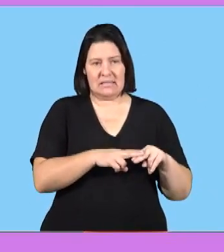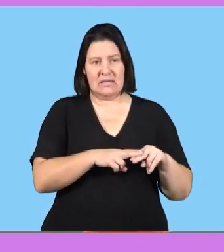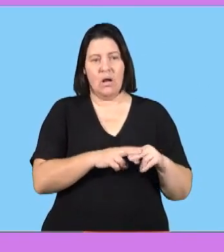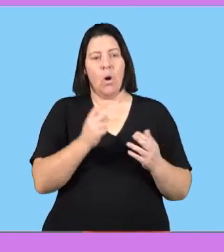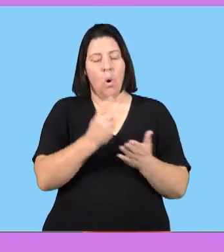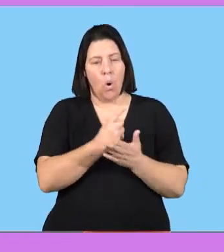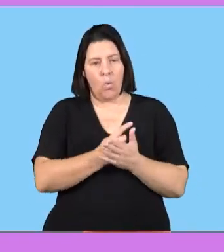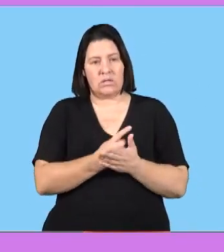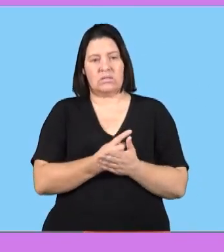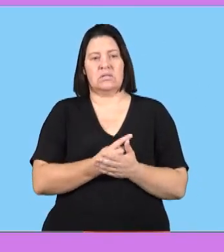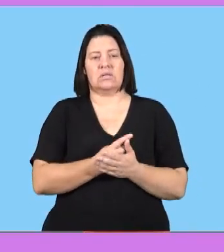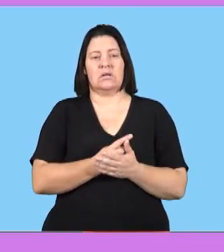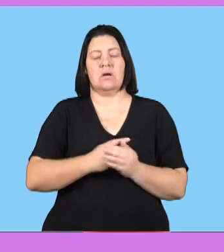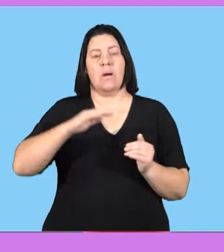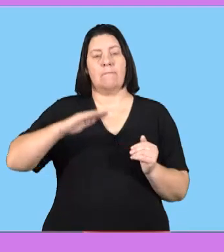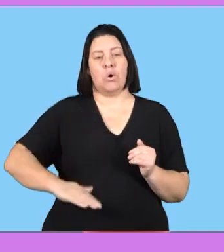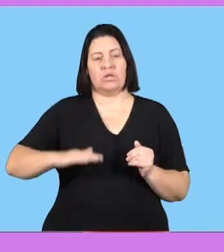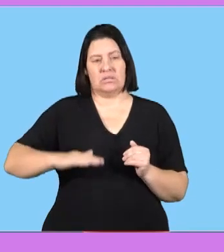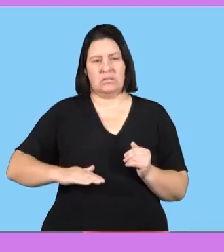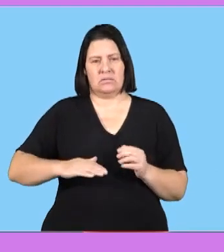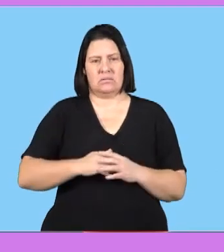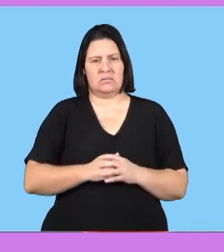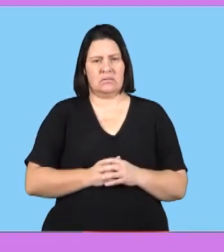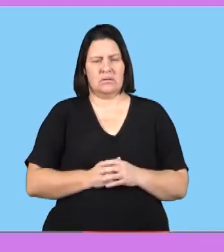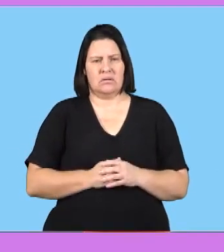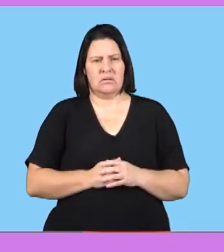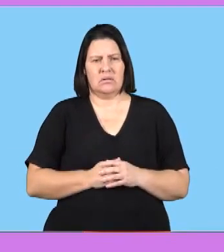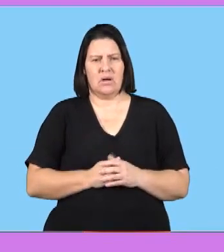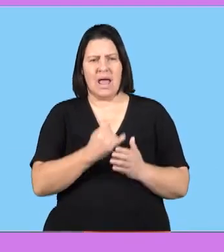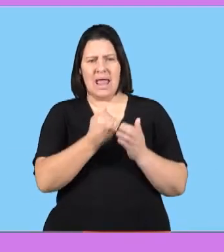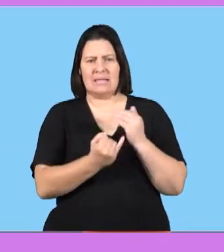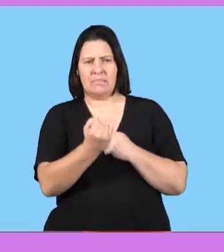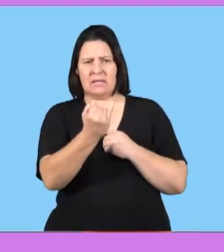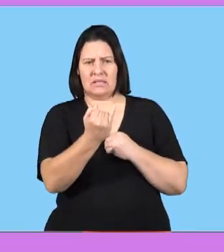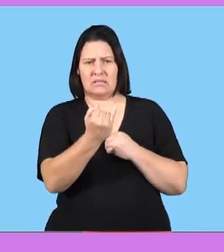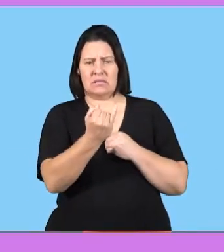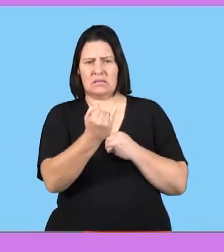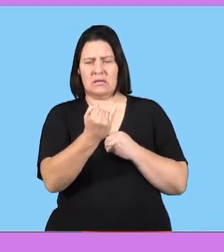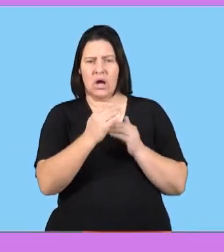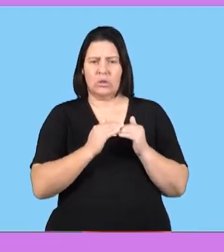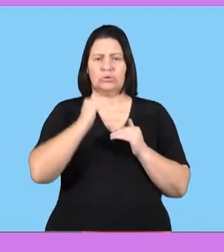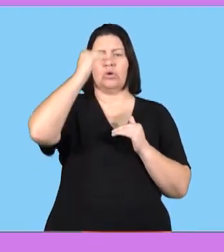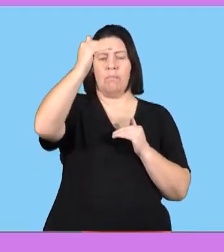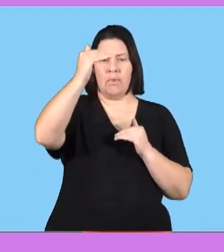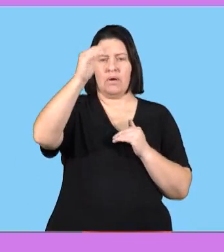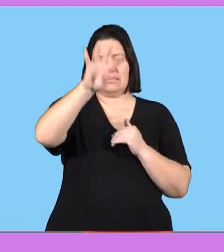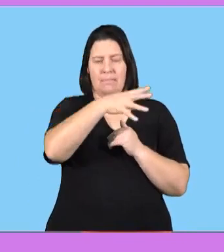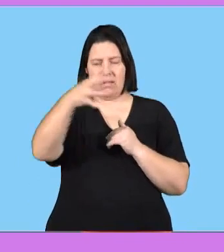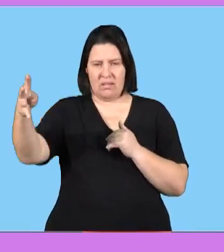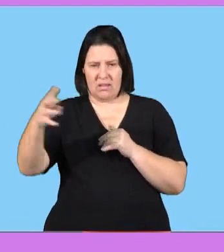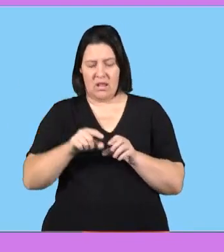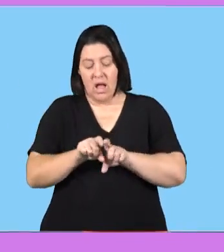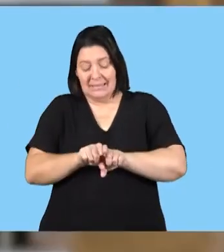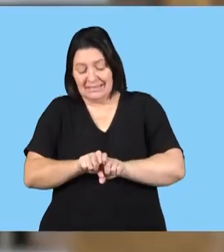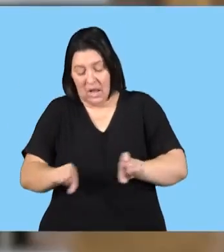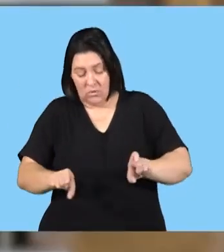which is always at the bottom of the row of the table, whereas the independent is on the top row of the table. I think